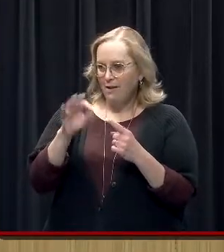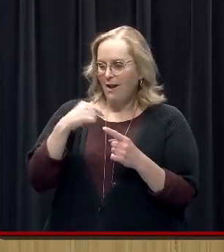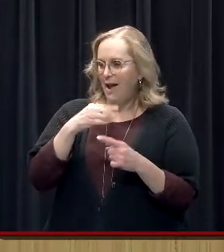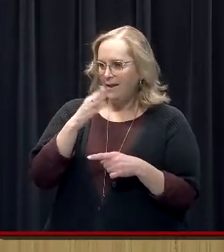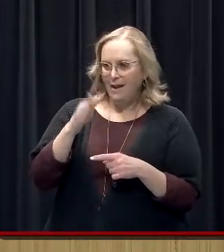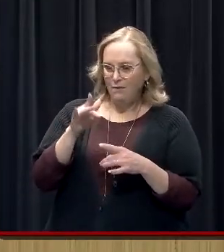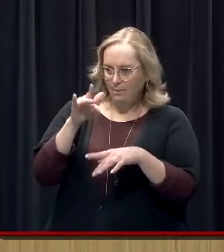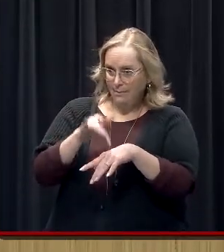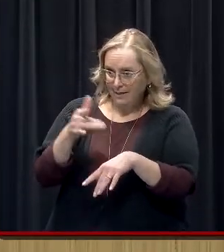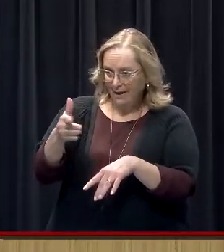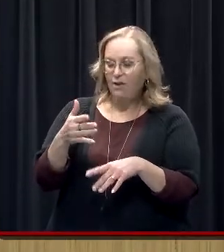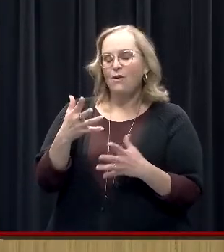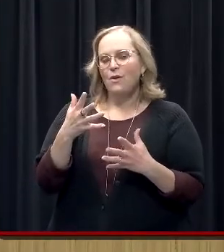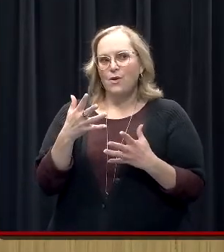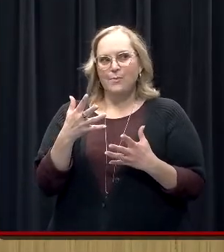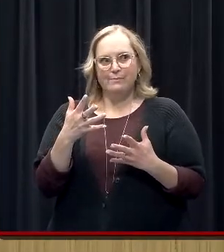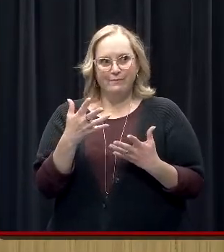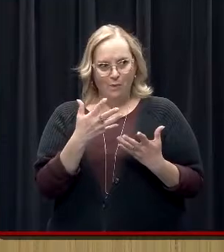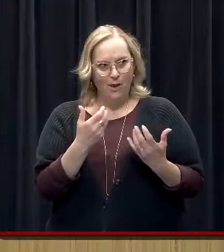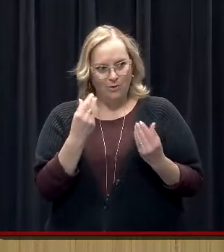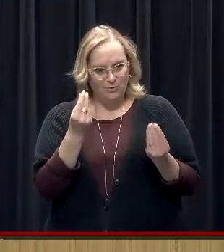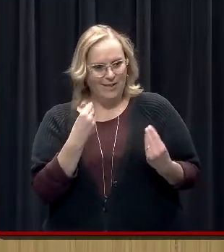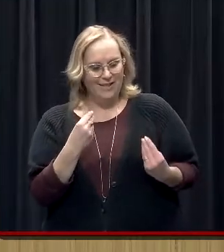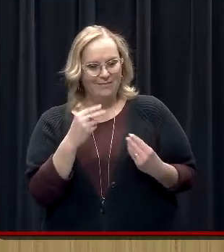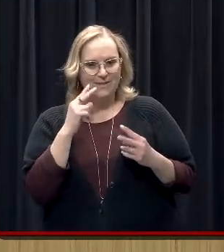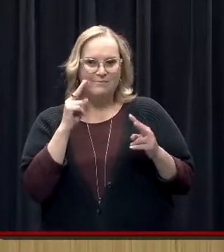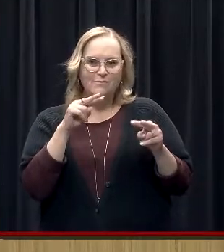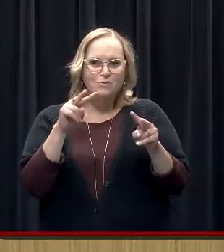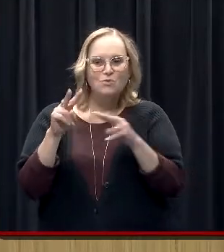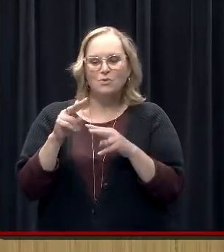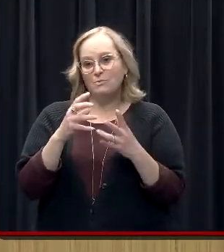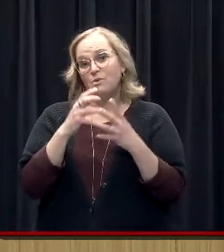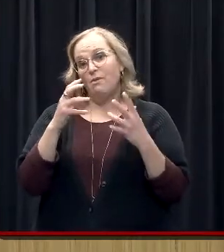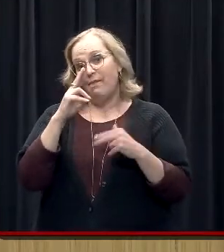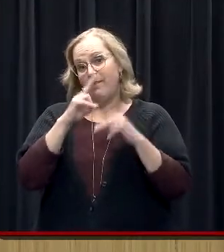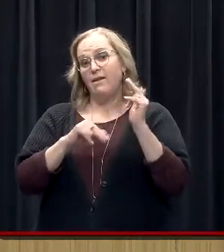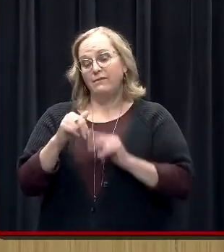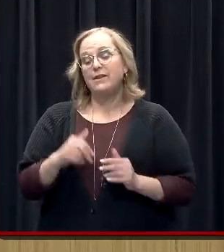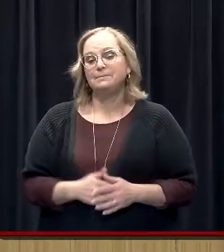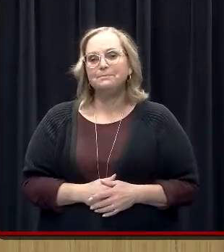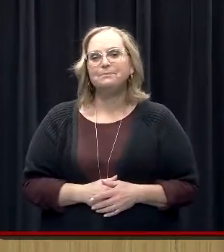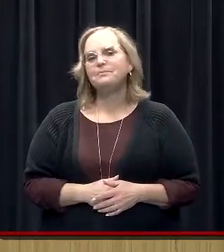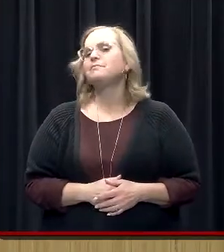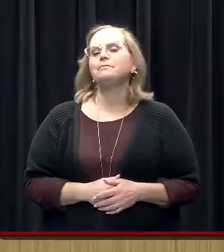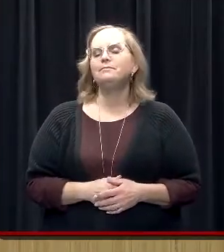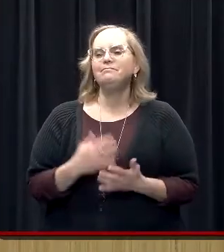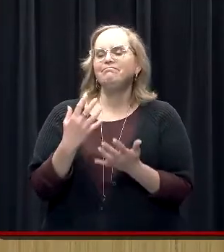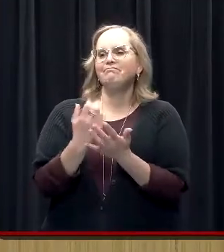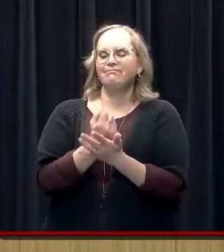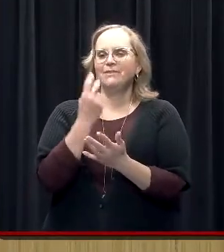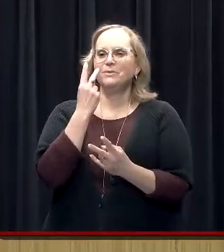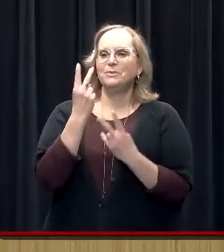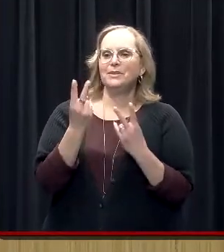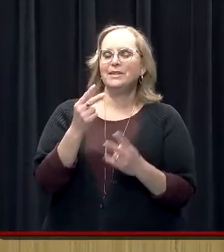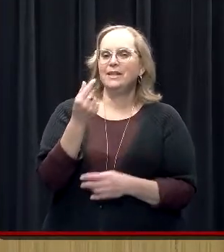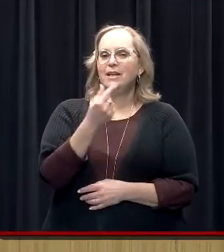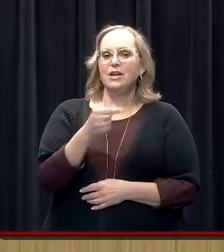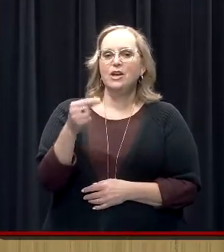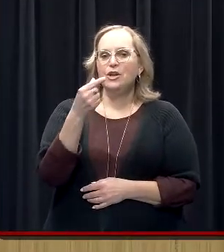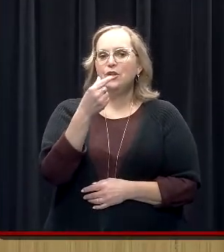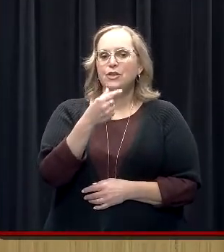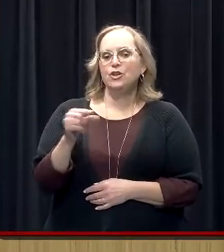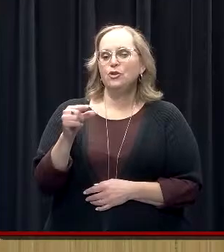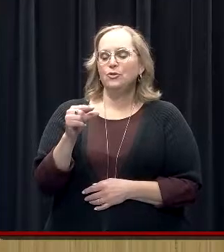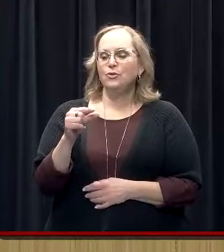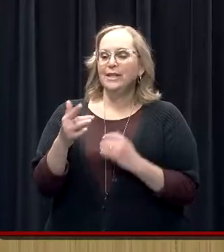me the tour, and it was a lot of fun. I got to see the green tech space, the public